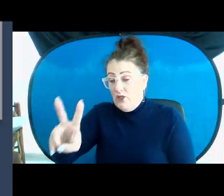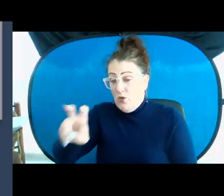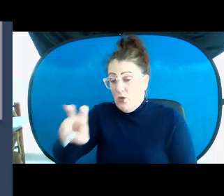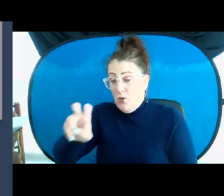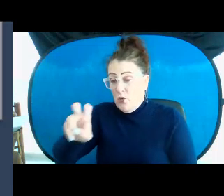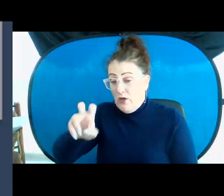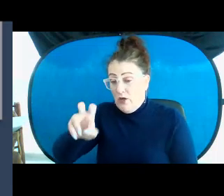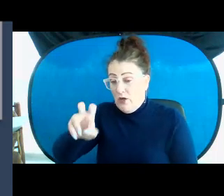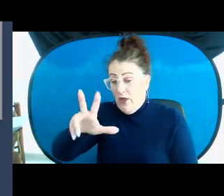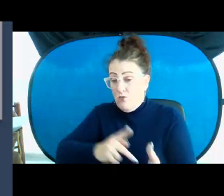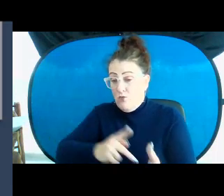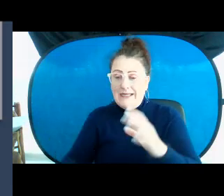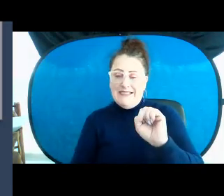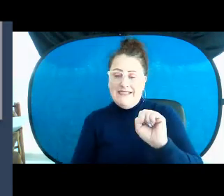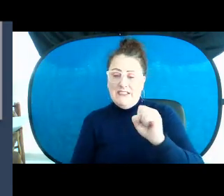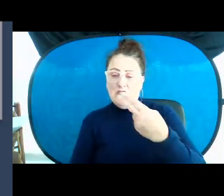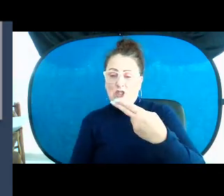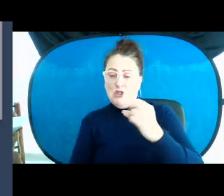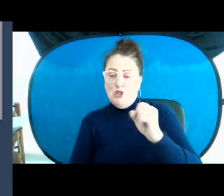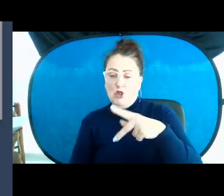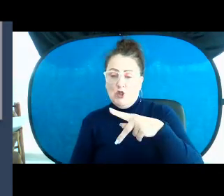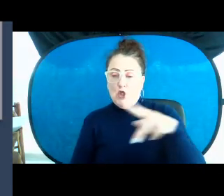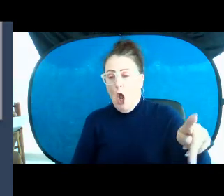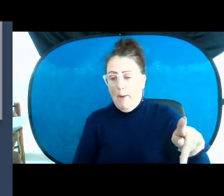the SHOP major damage reservation.